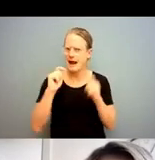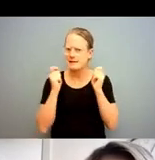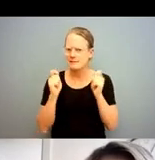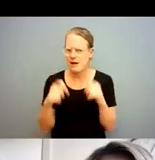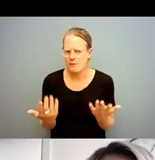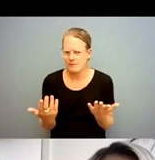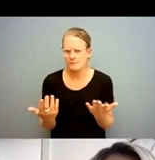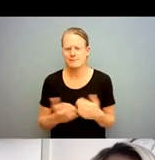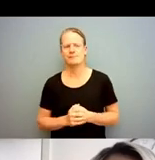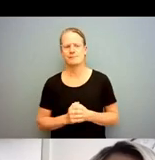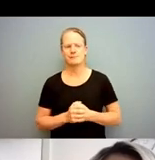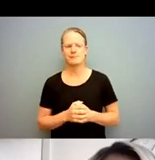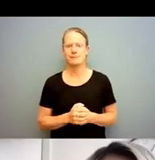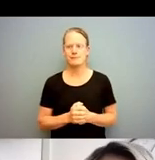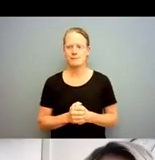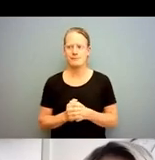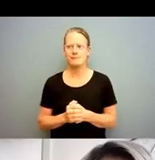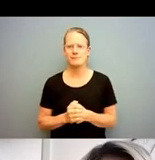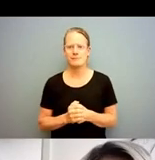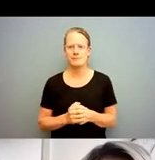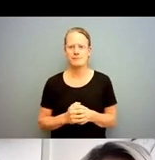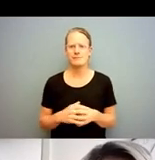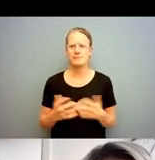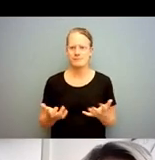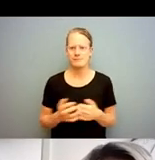homeless in Greenland with mental disorder.